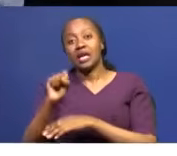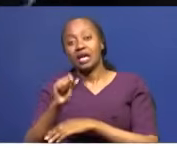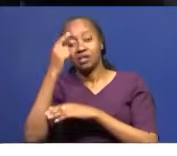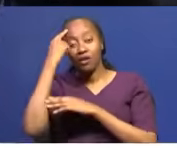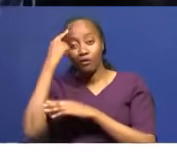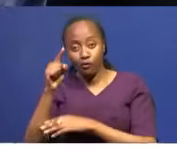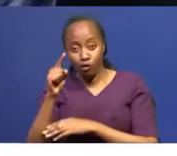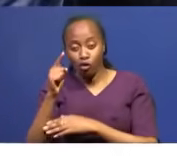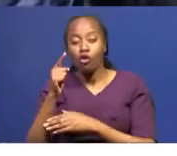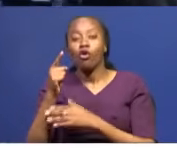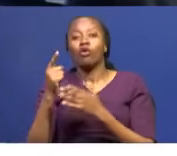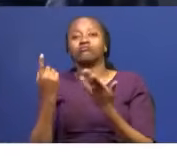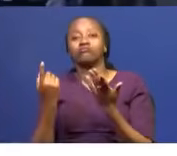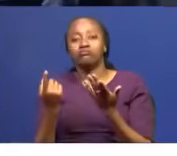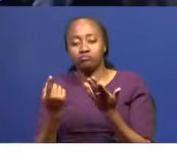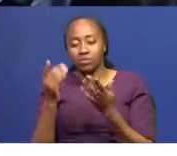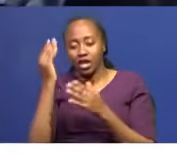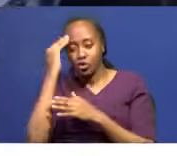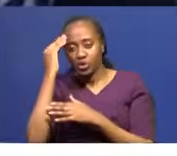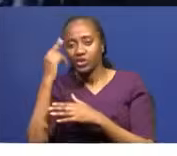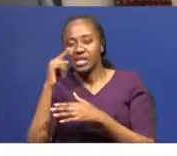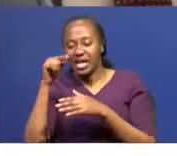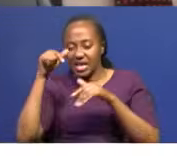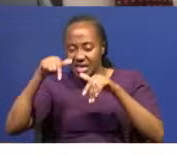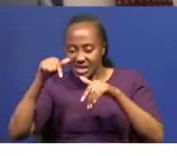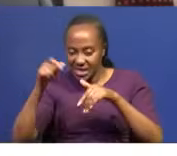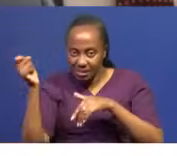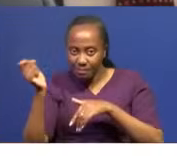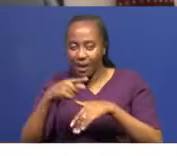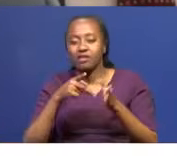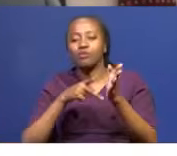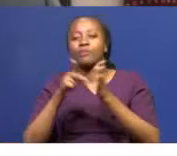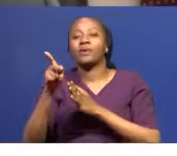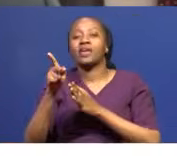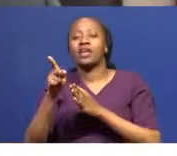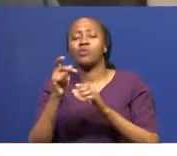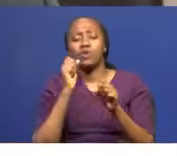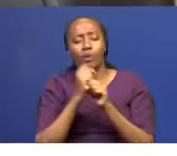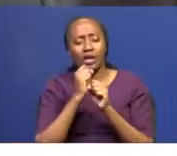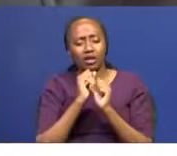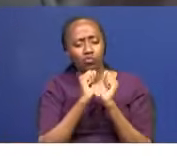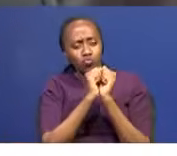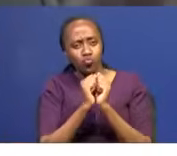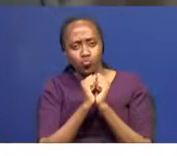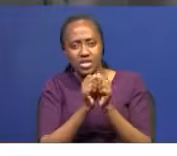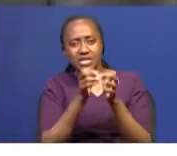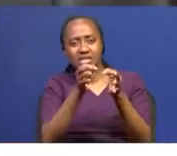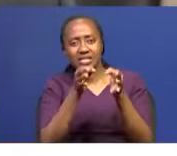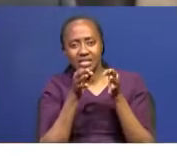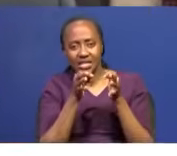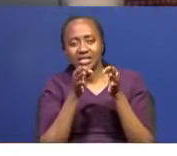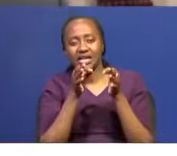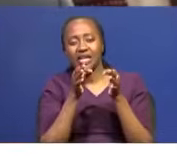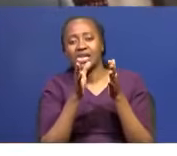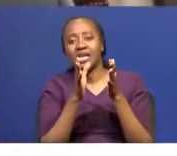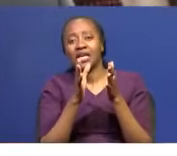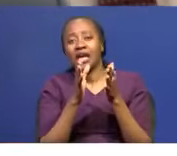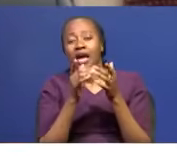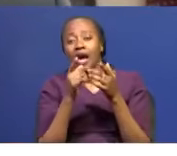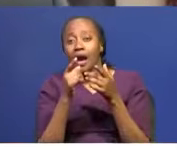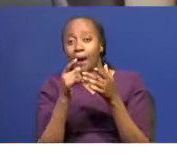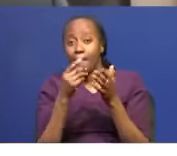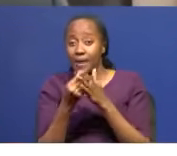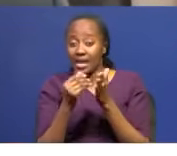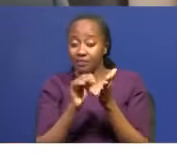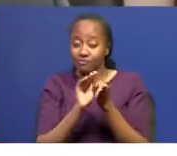assured funds will be released by the end of this month. We are working with Treasury as we speak to ensure that that money is released within the